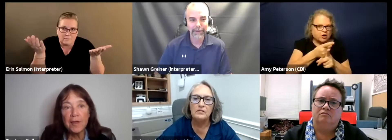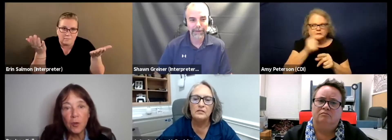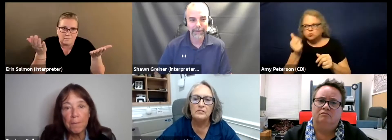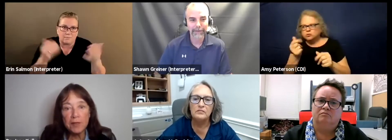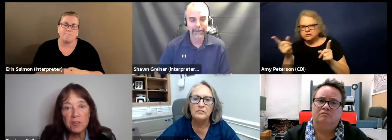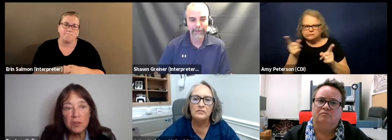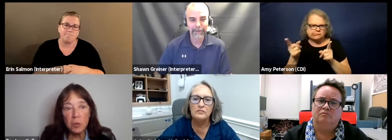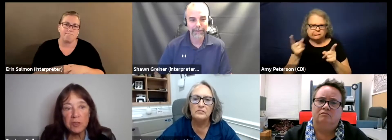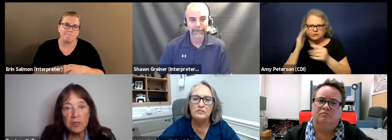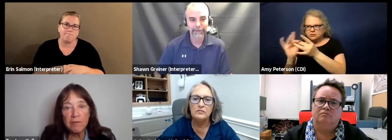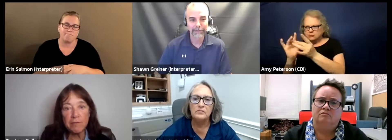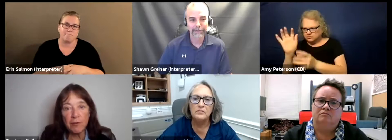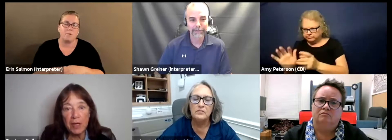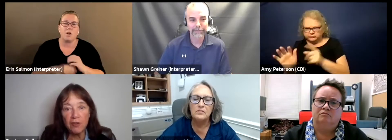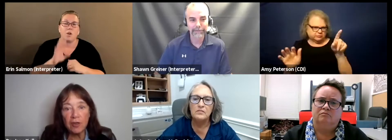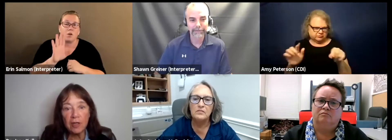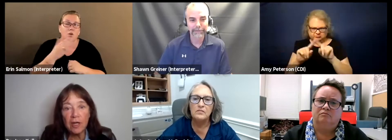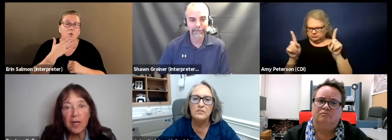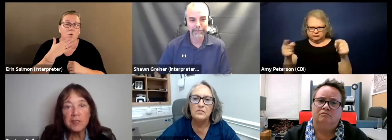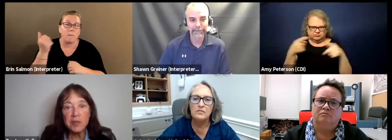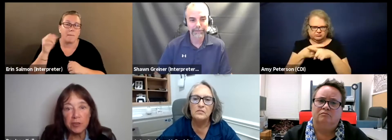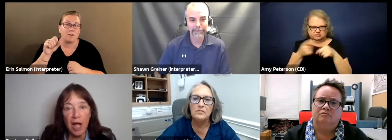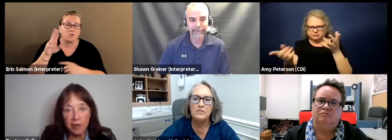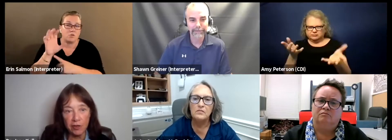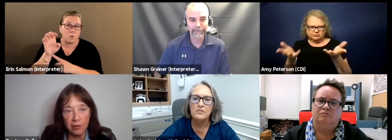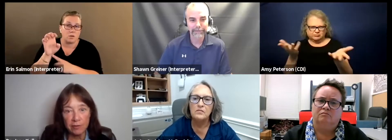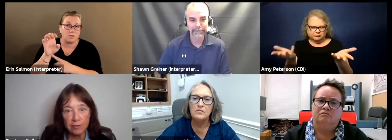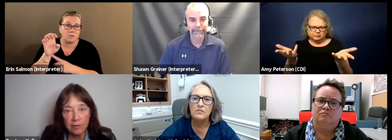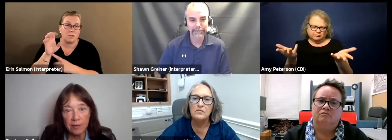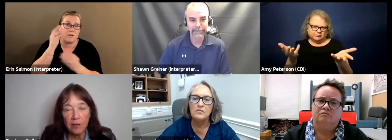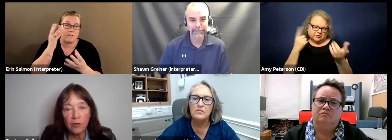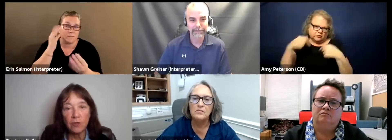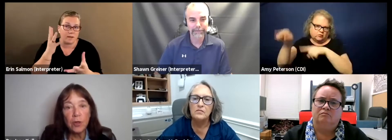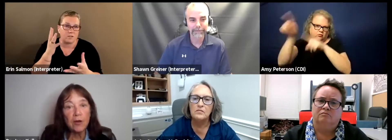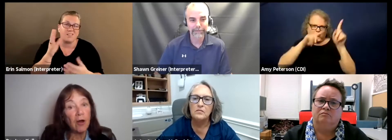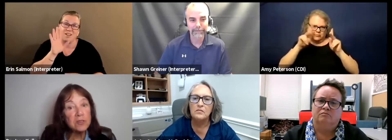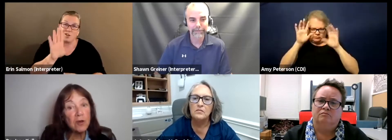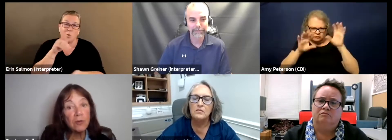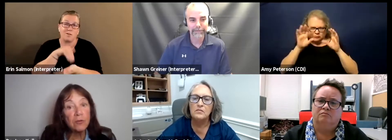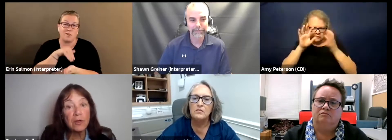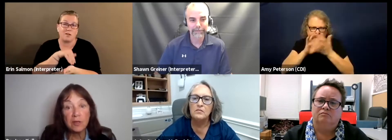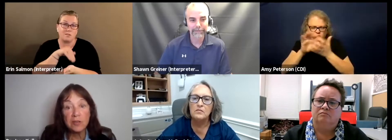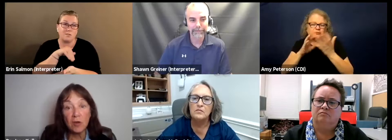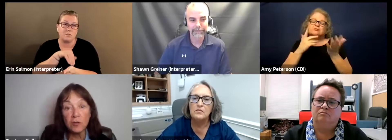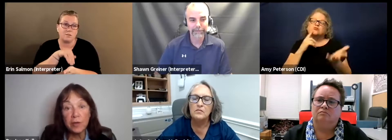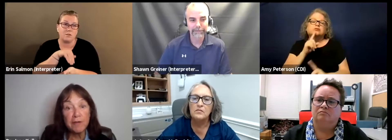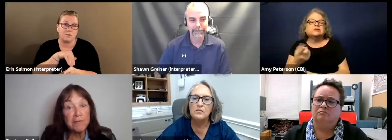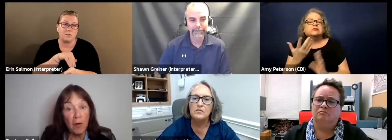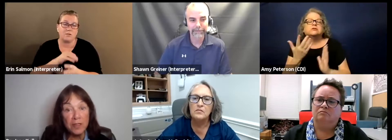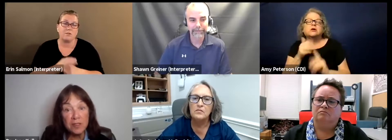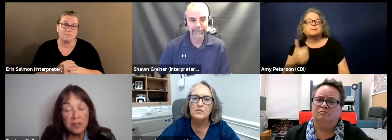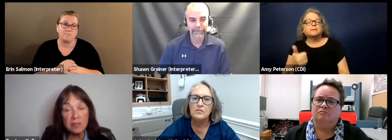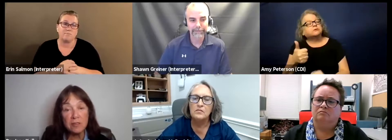I think your best source of information is your doctor. You can also consult with